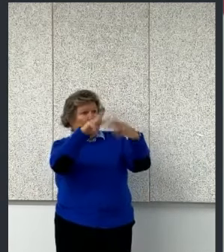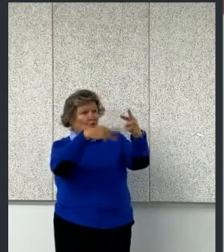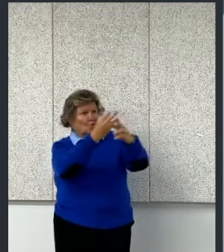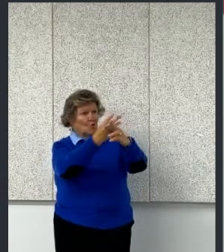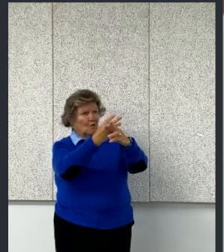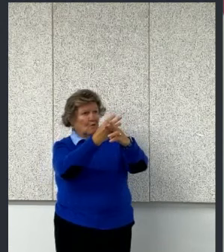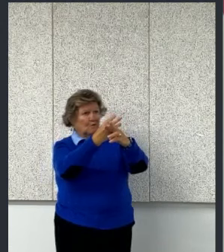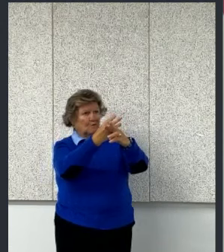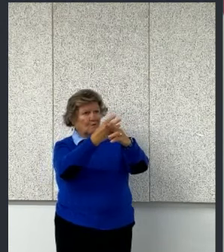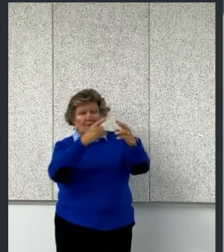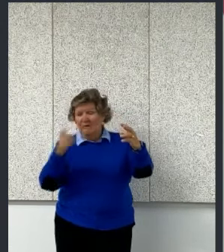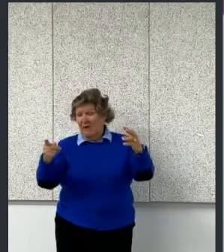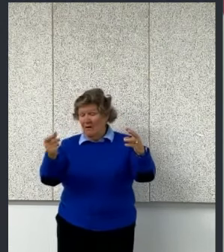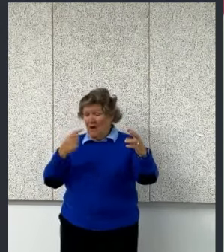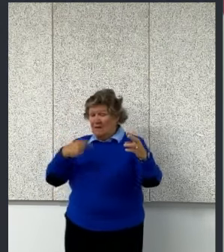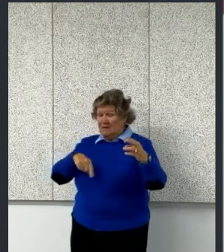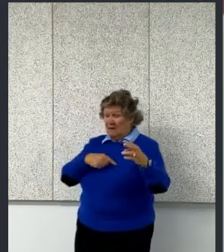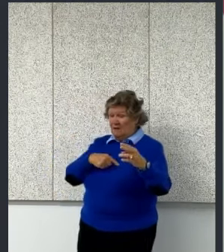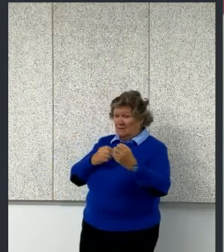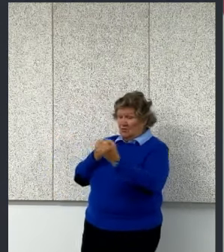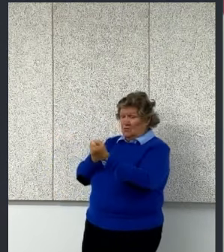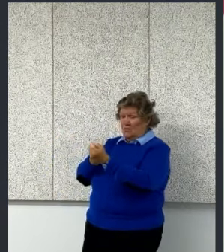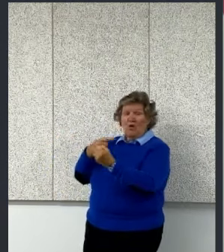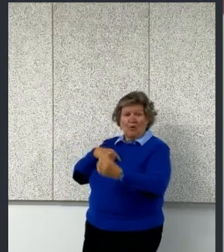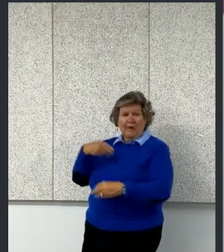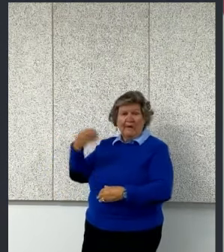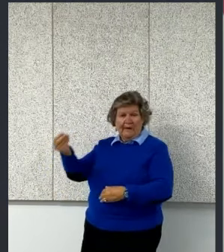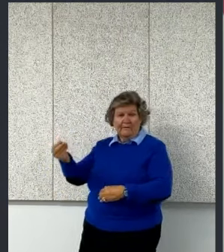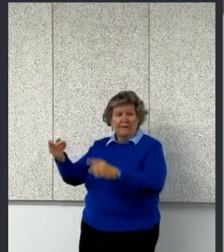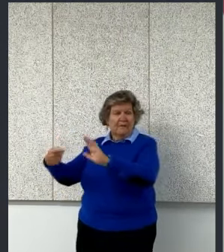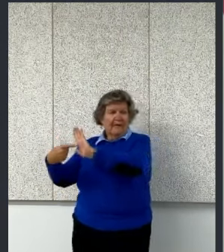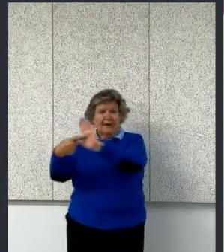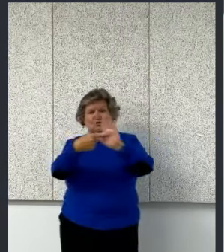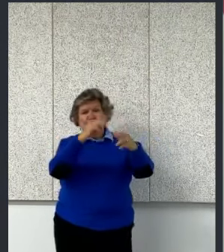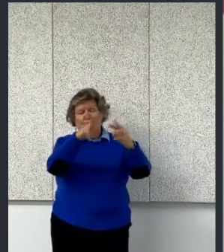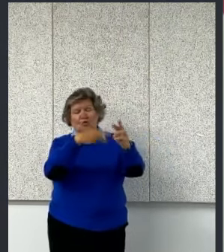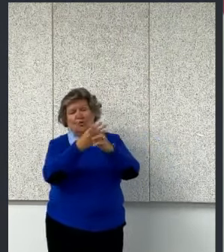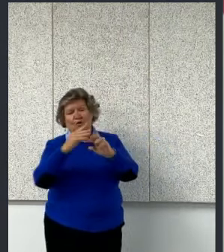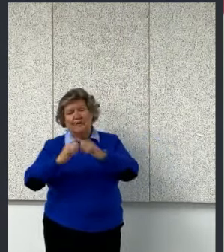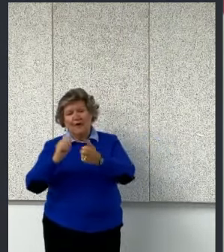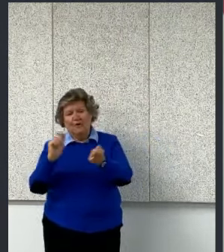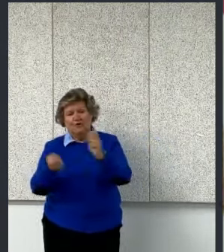that's responsiveness to young people in the way that they demand answers for